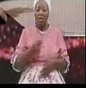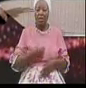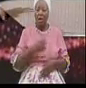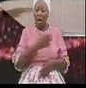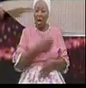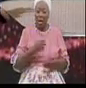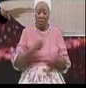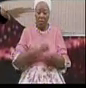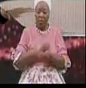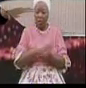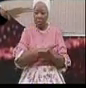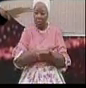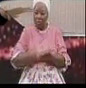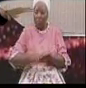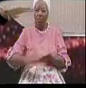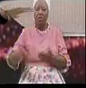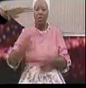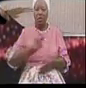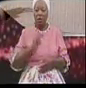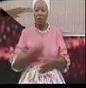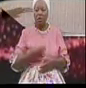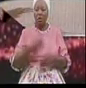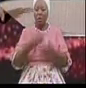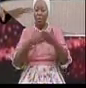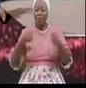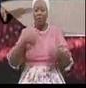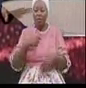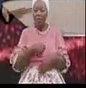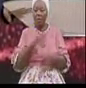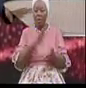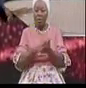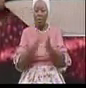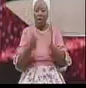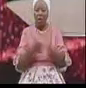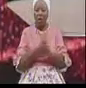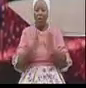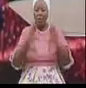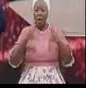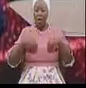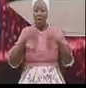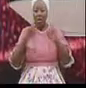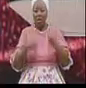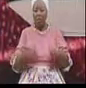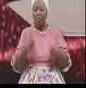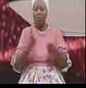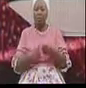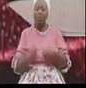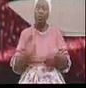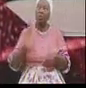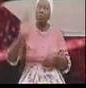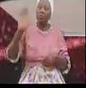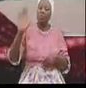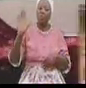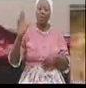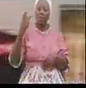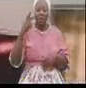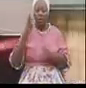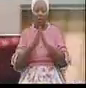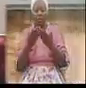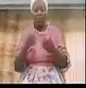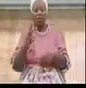and purge us before we become acceptable unto him. Matthew